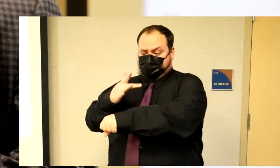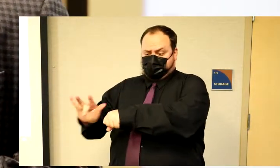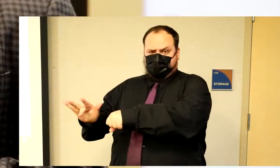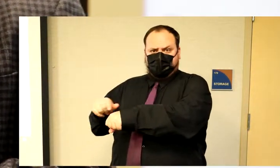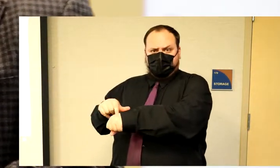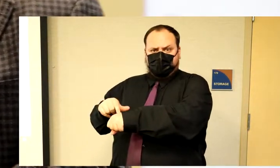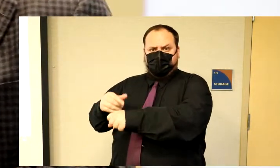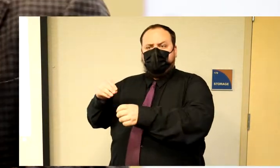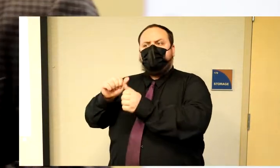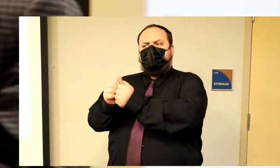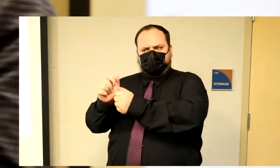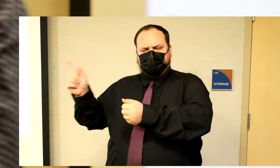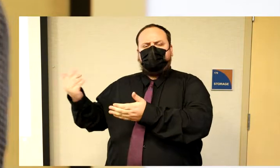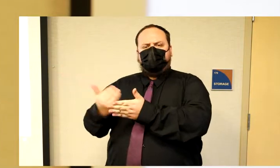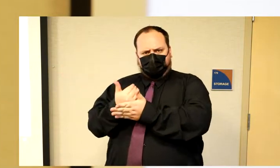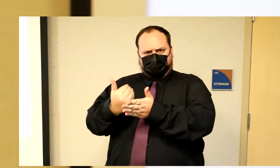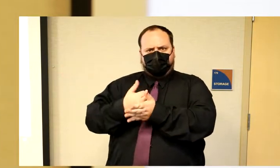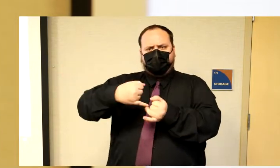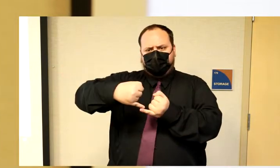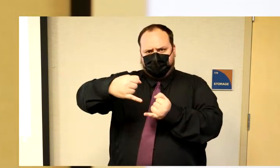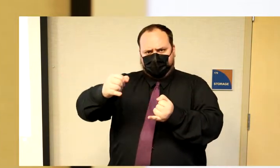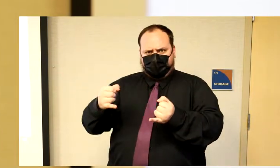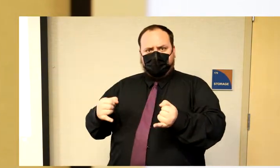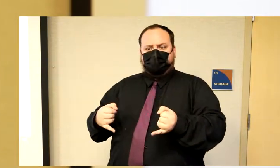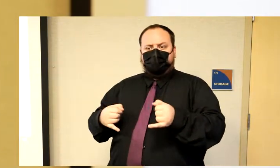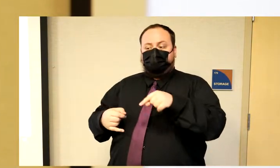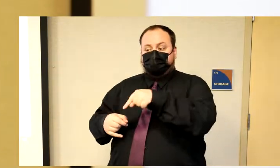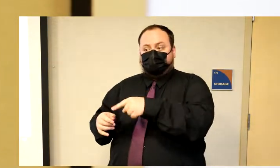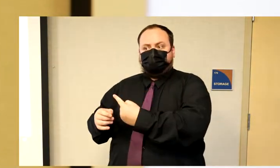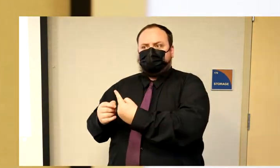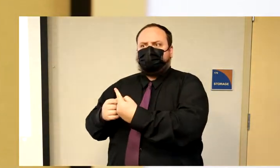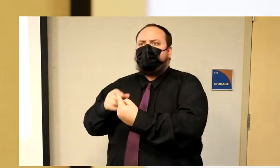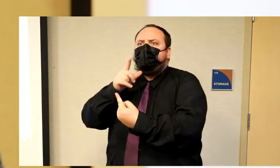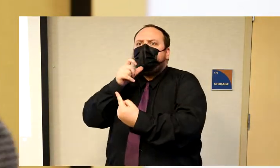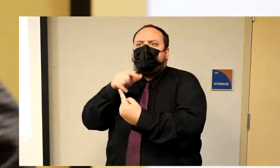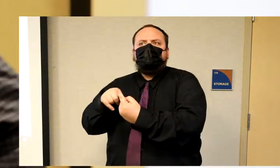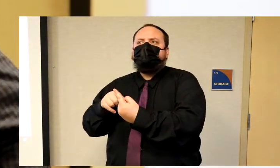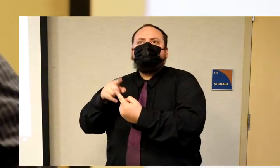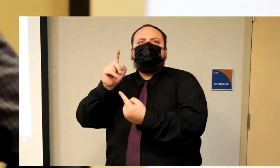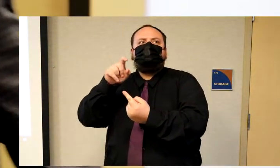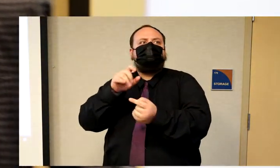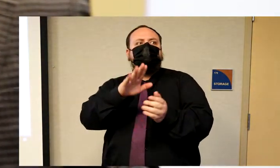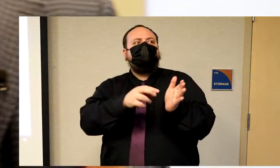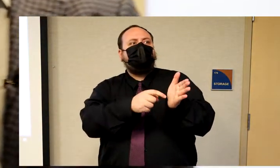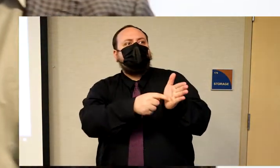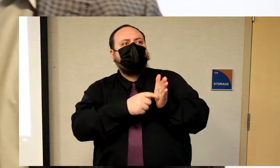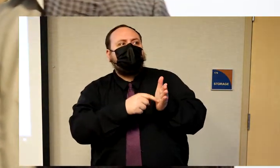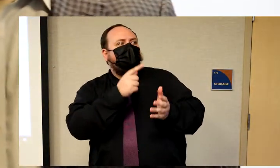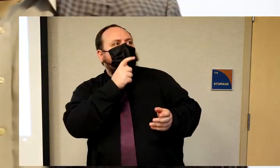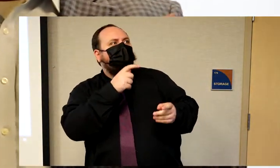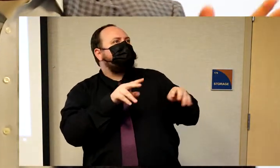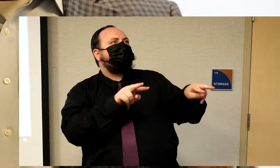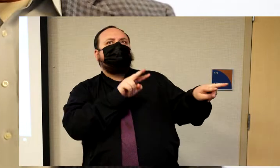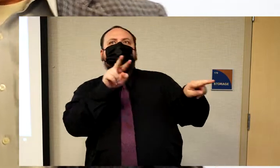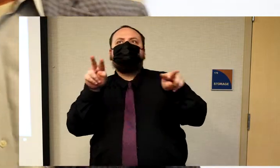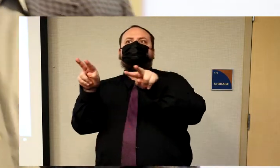in the new scenario, who do they go to for representation? So, did everyone hear that